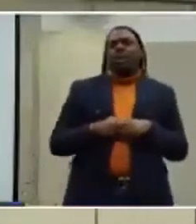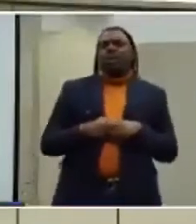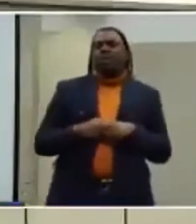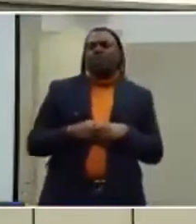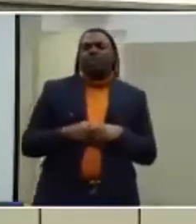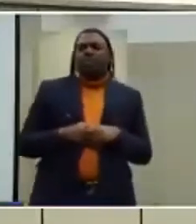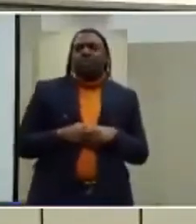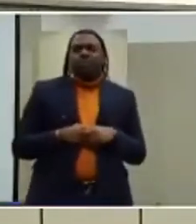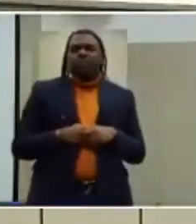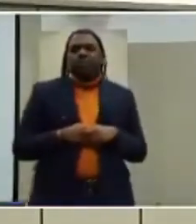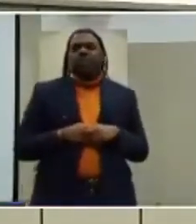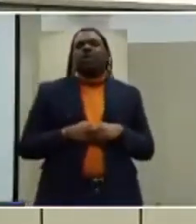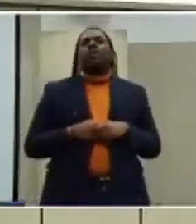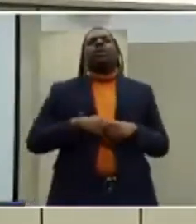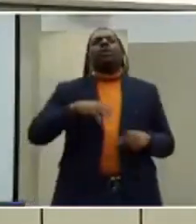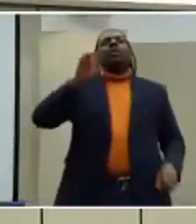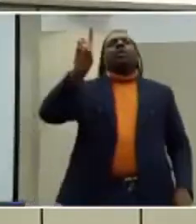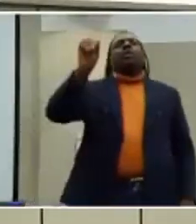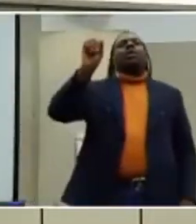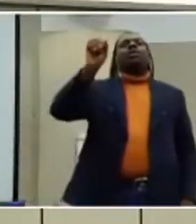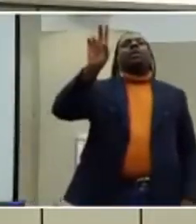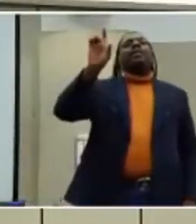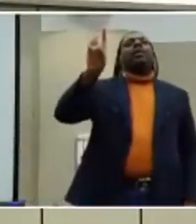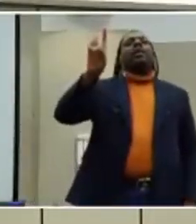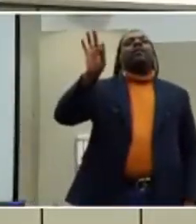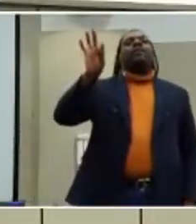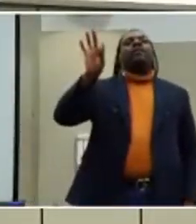David Furlier.